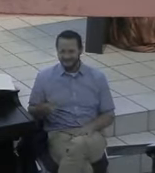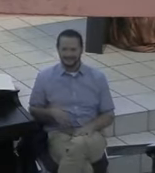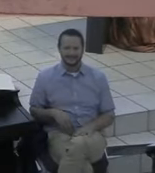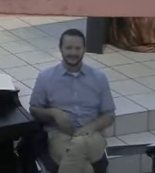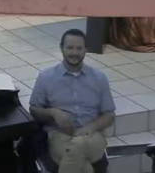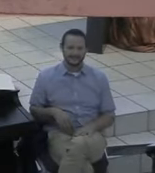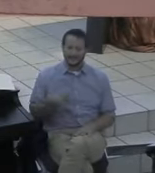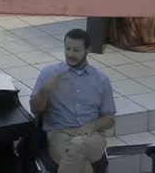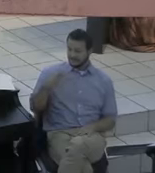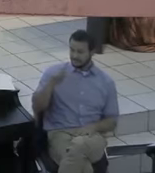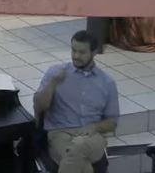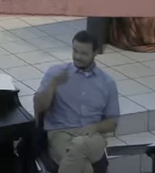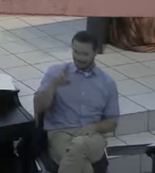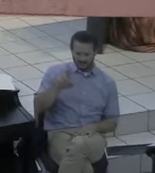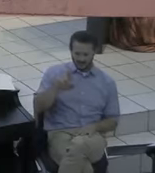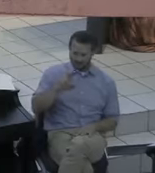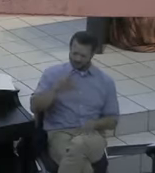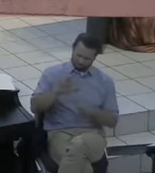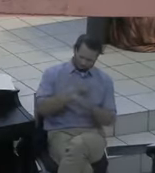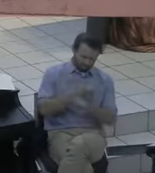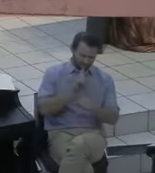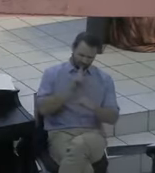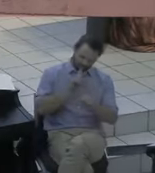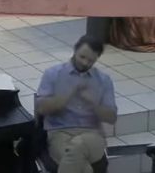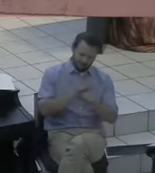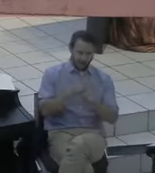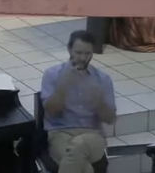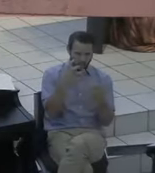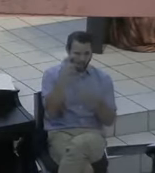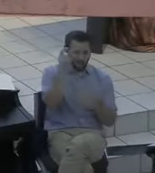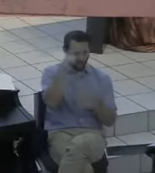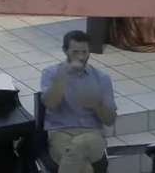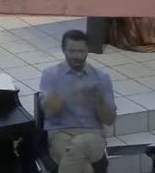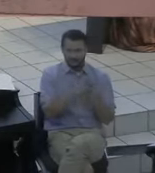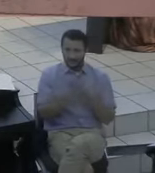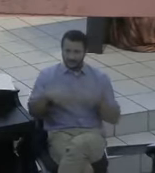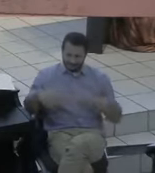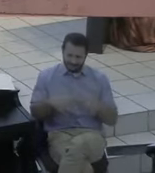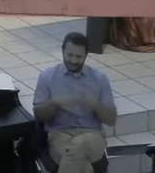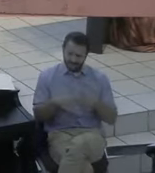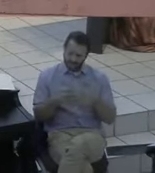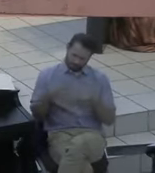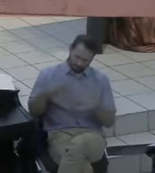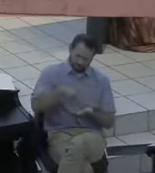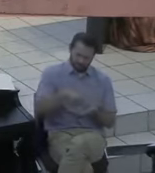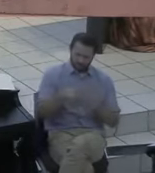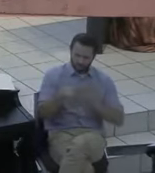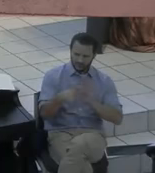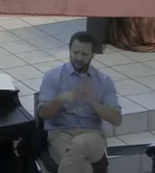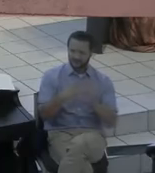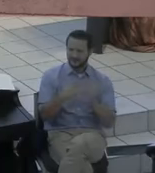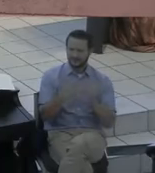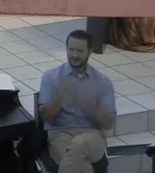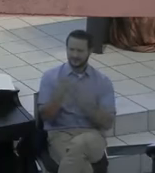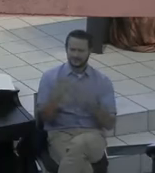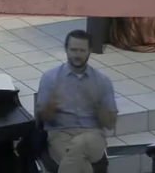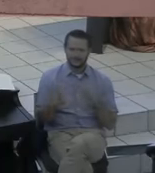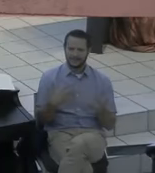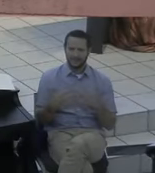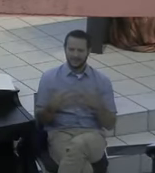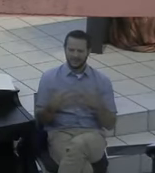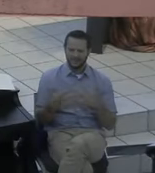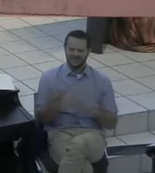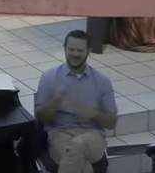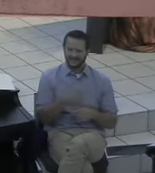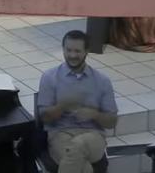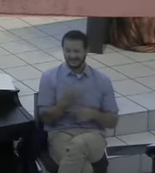who was absolutely determined to put his wisdom into action and to stand up for Jesus no matter what. And then he